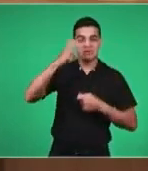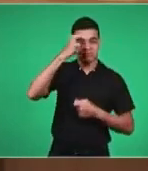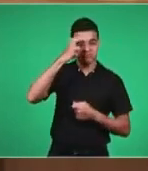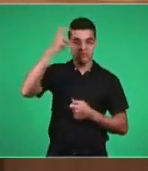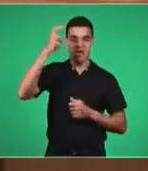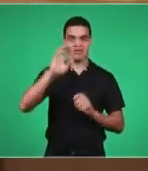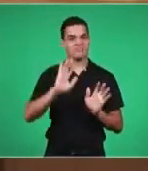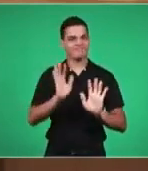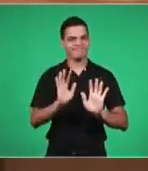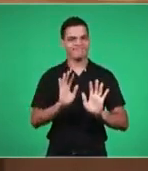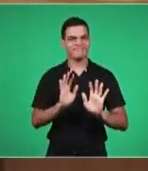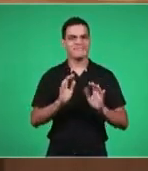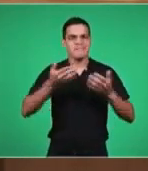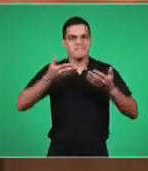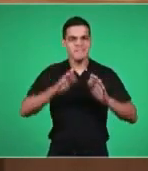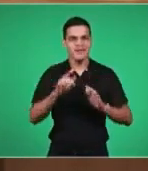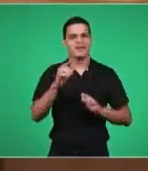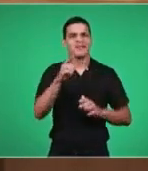in university.